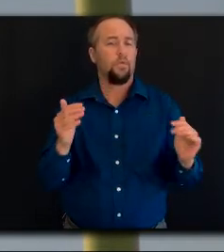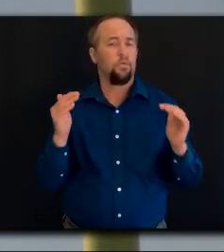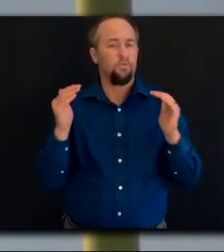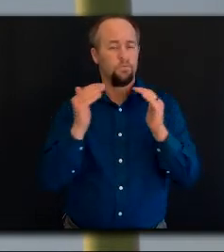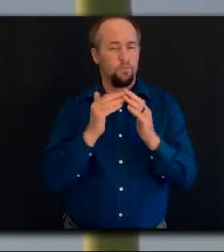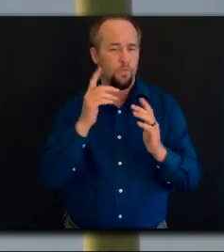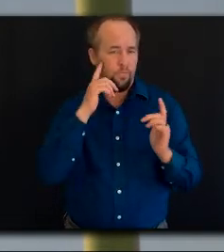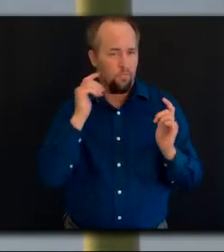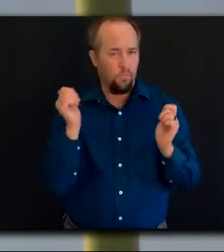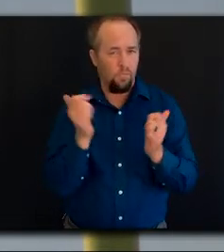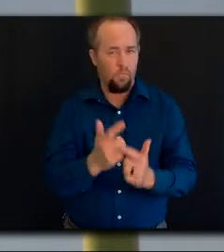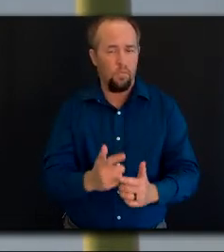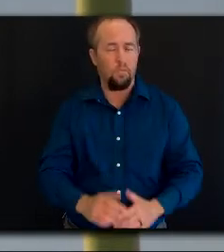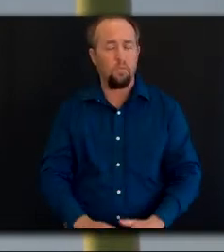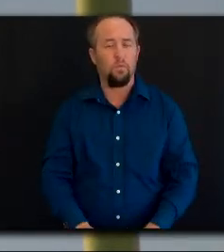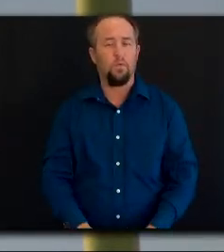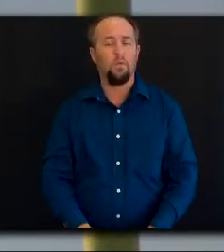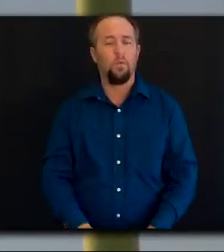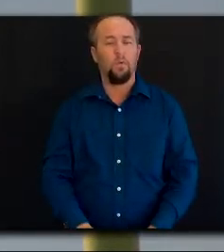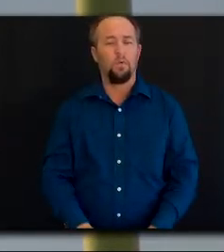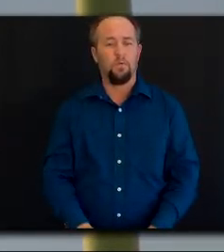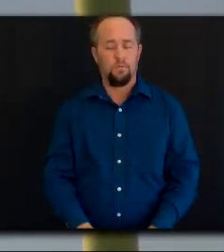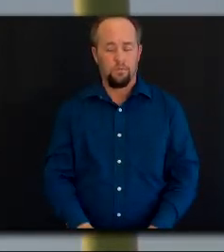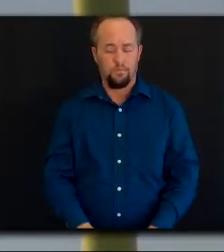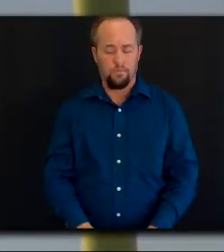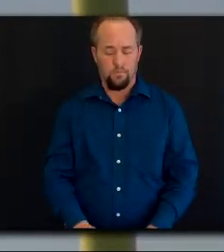liberty and justice for all.